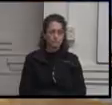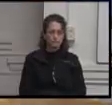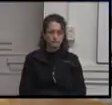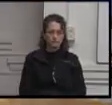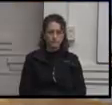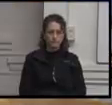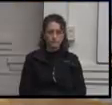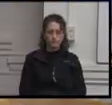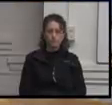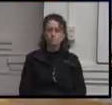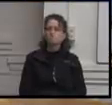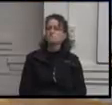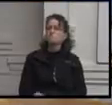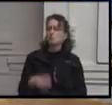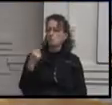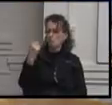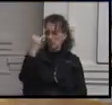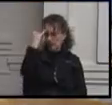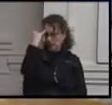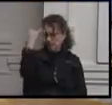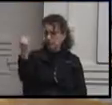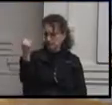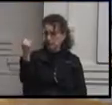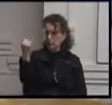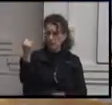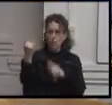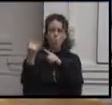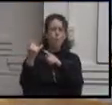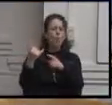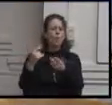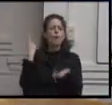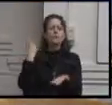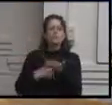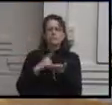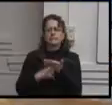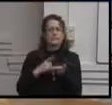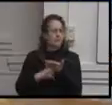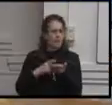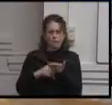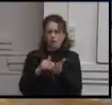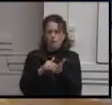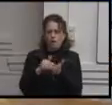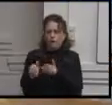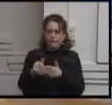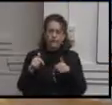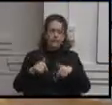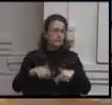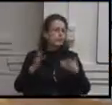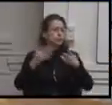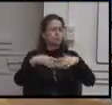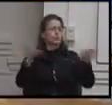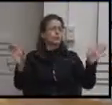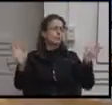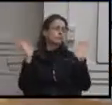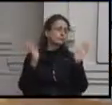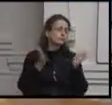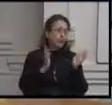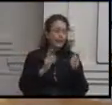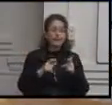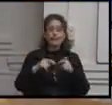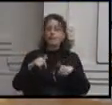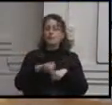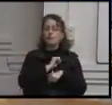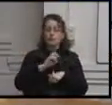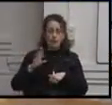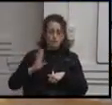in general. It was discussed at meetings that we had with the public about what to do with the budget, and it was discussed at select